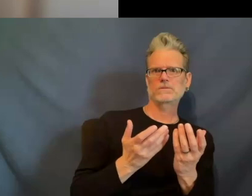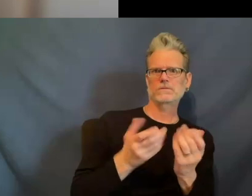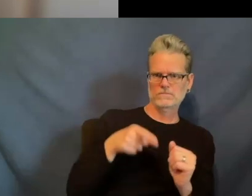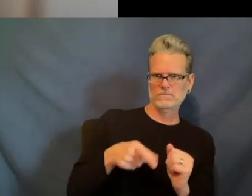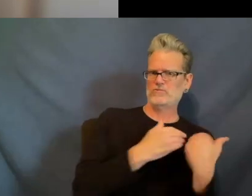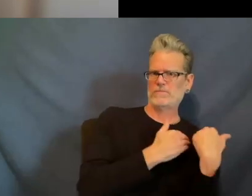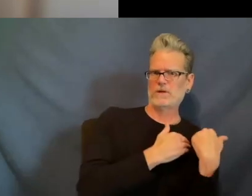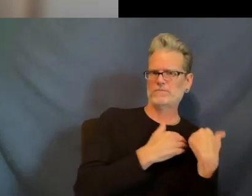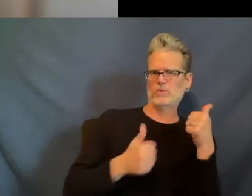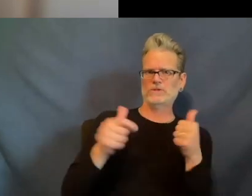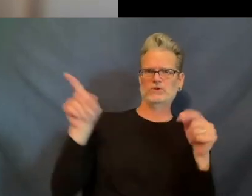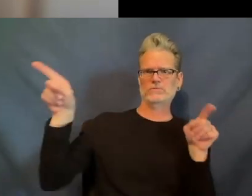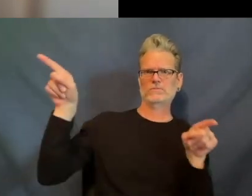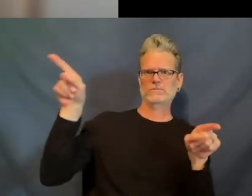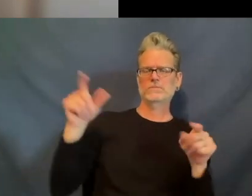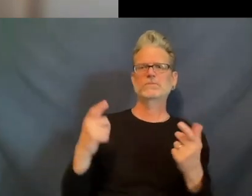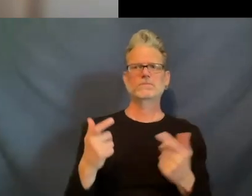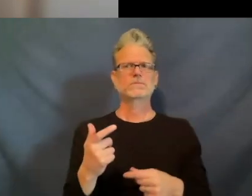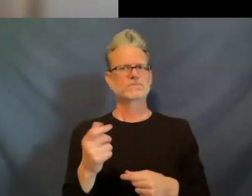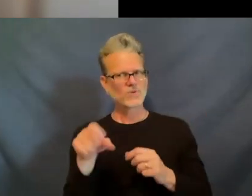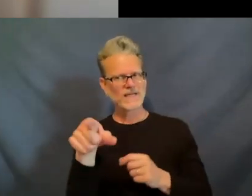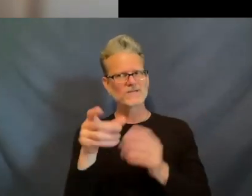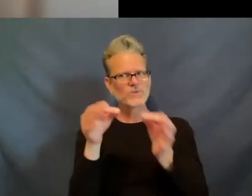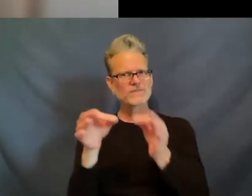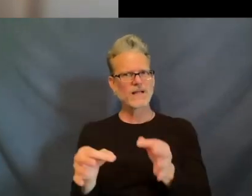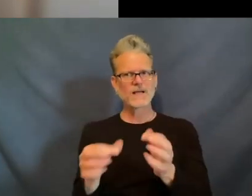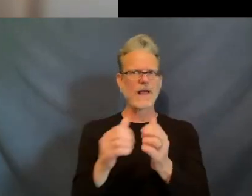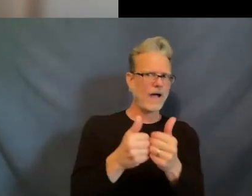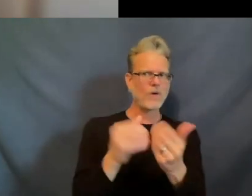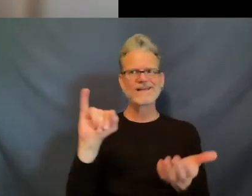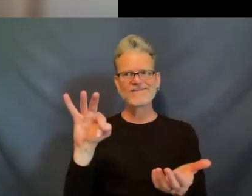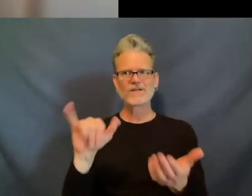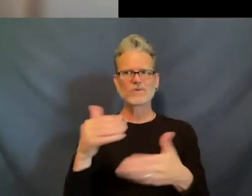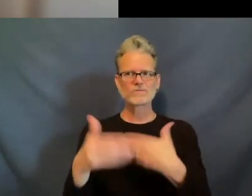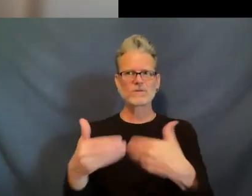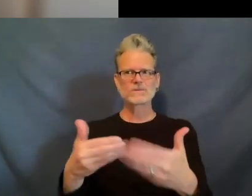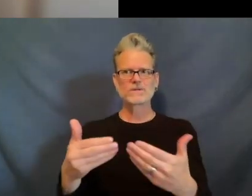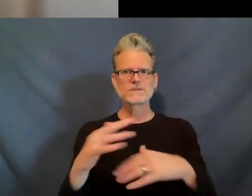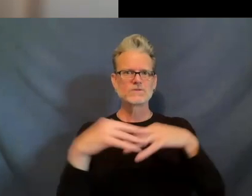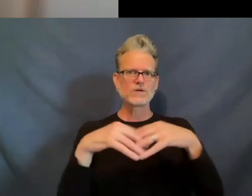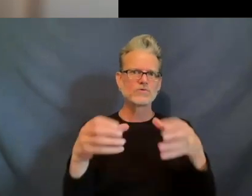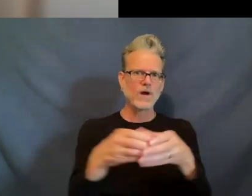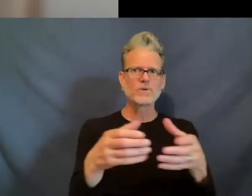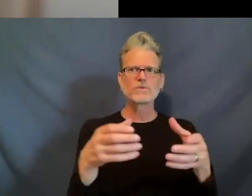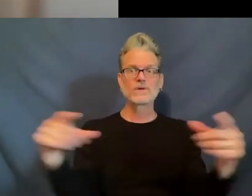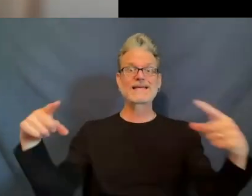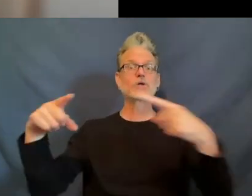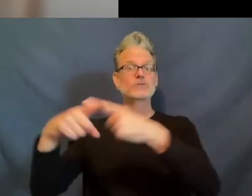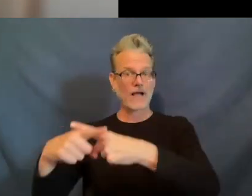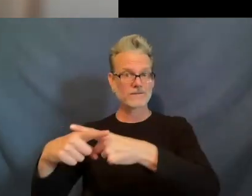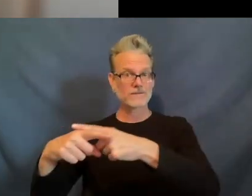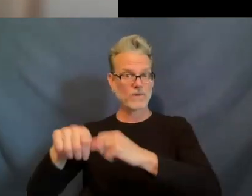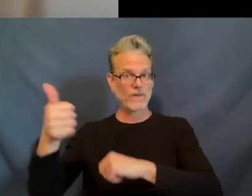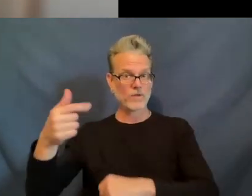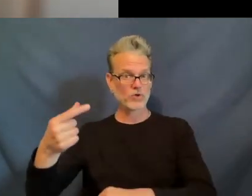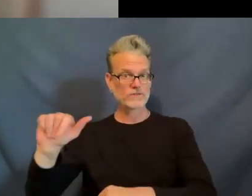So could you all speak, I guess, generally about how or if these processes of tribal consultation intersect with any of the grants and